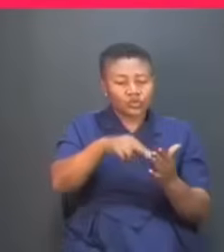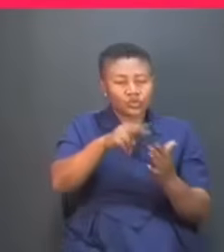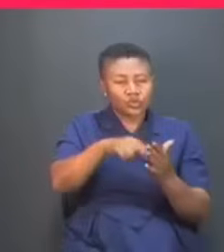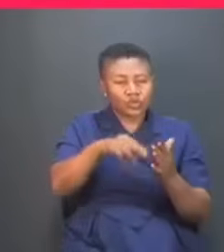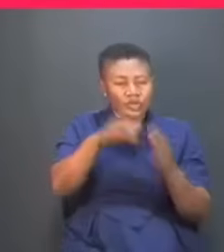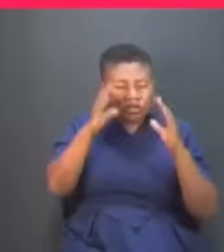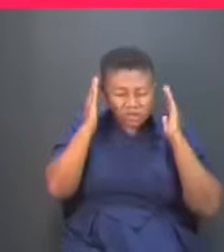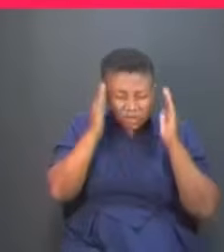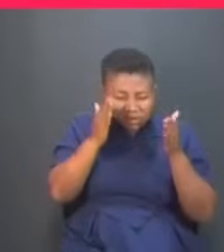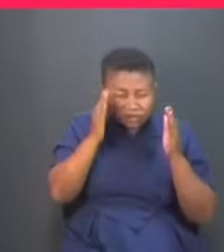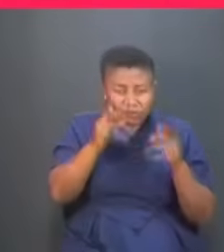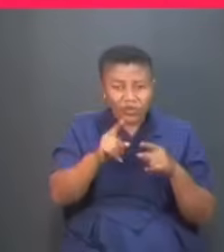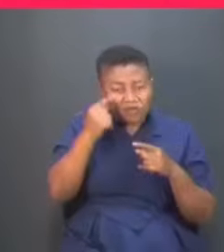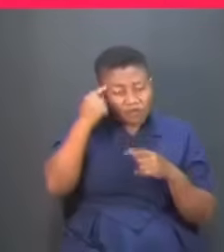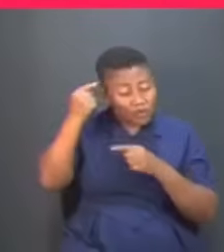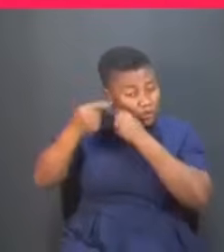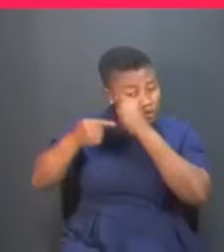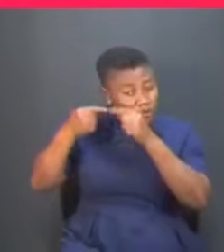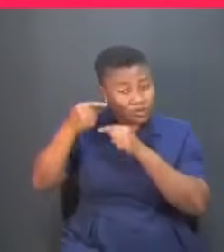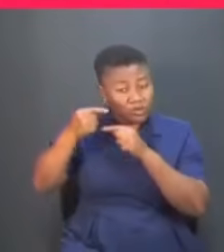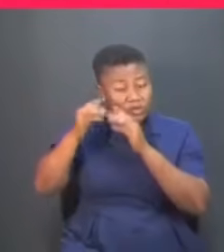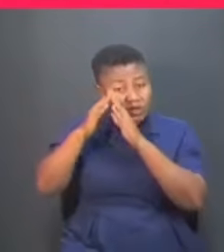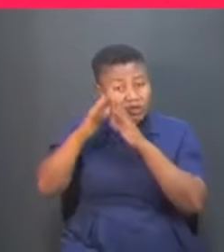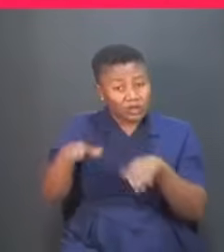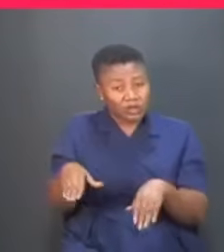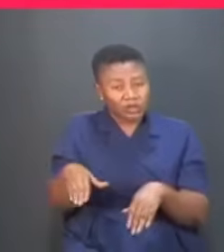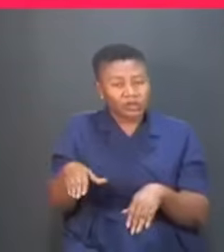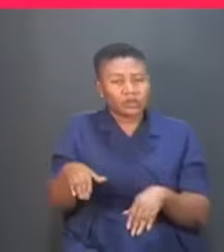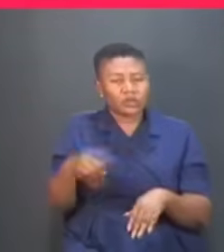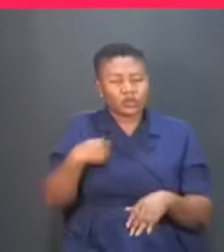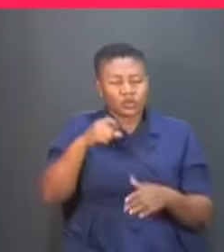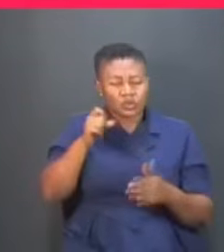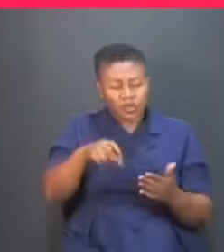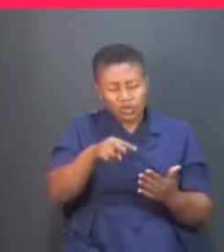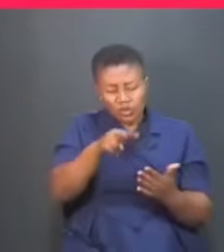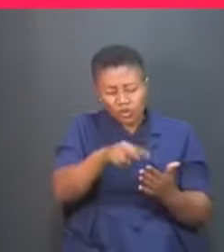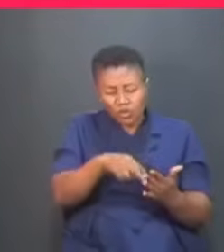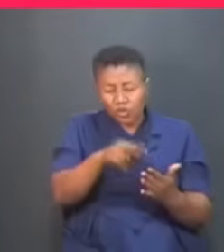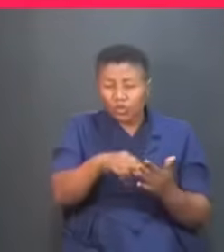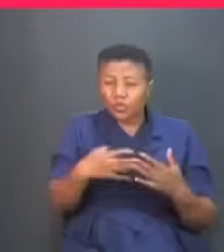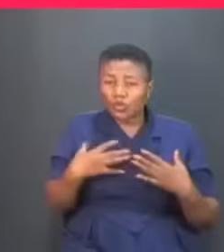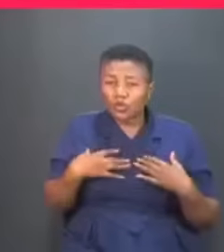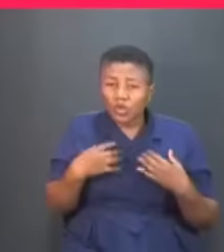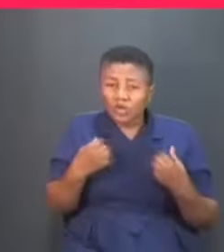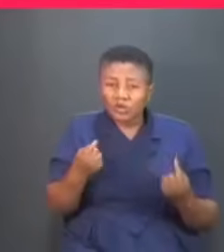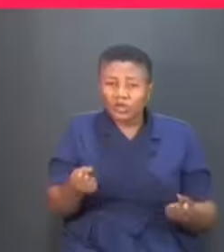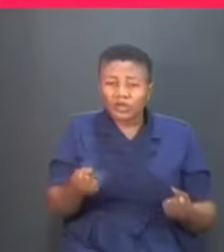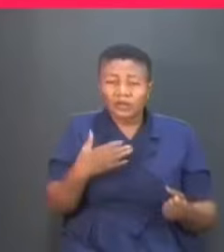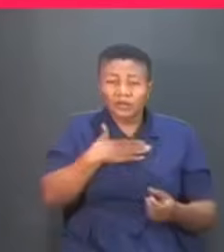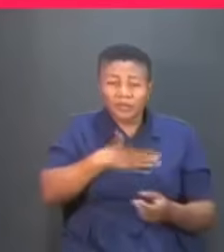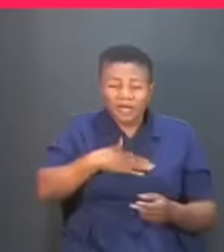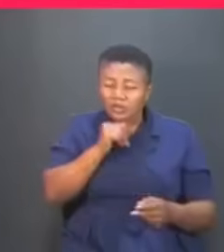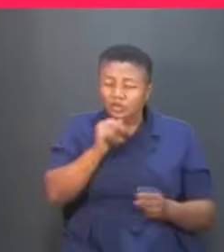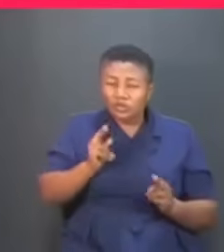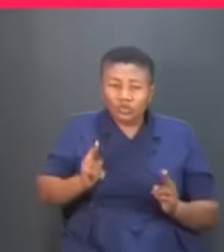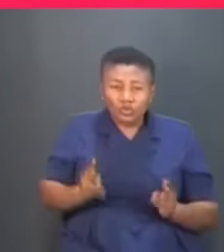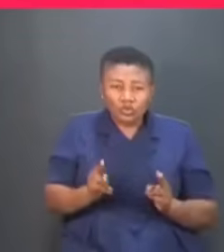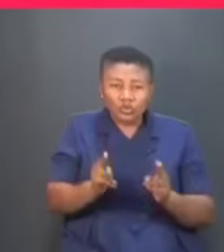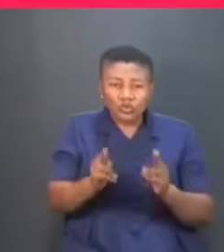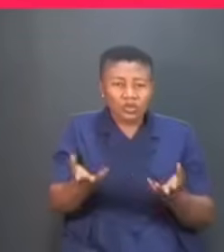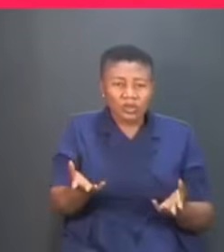the consideration of this House. We'll take our time to go through them. They will not be rushed through the